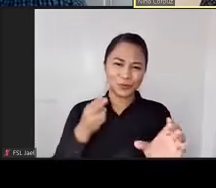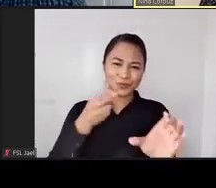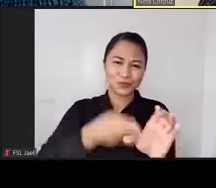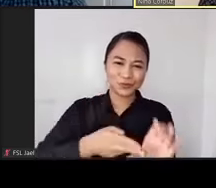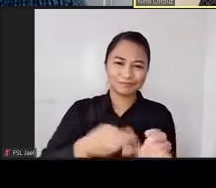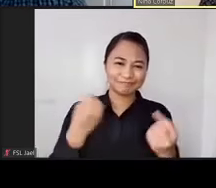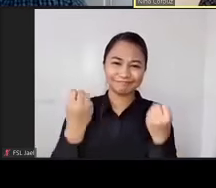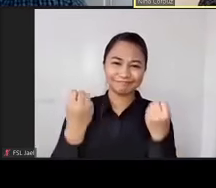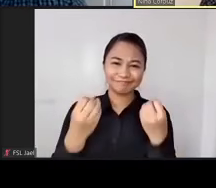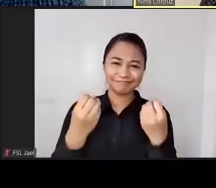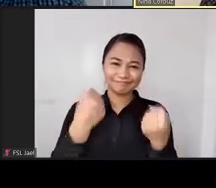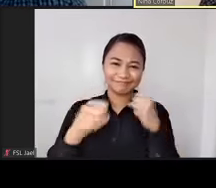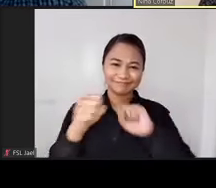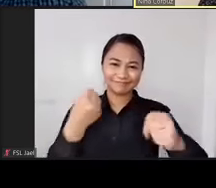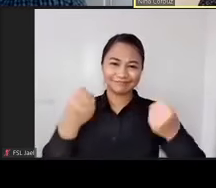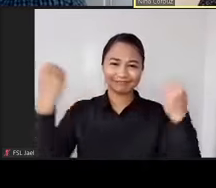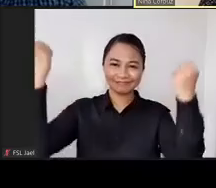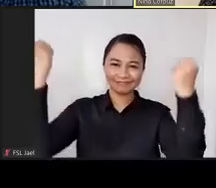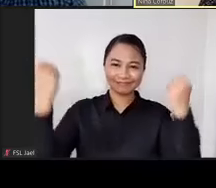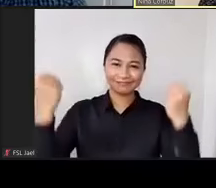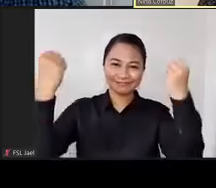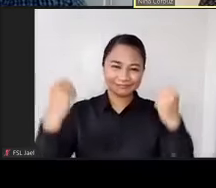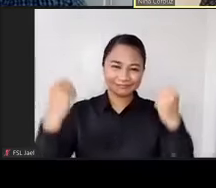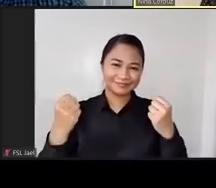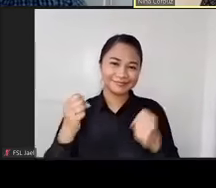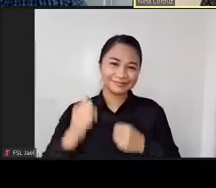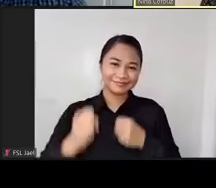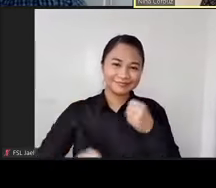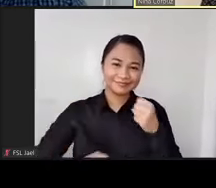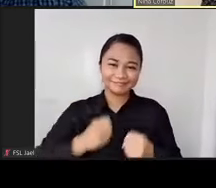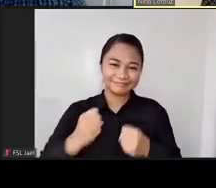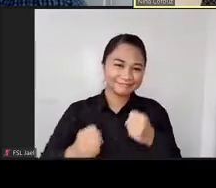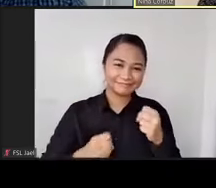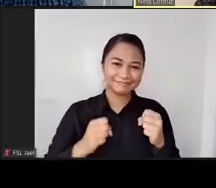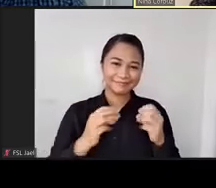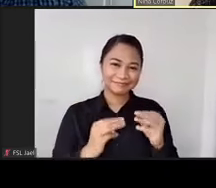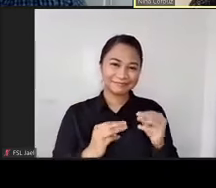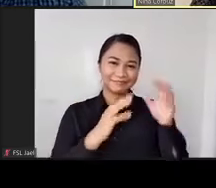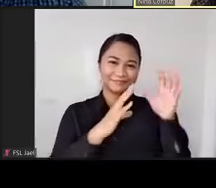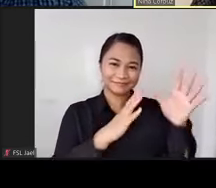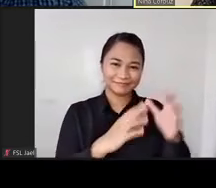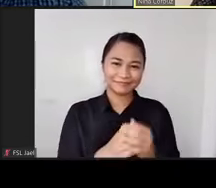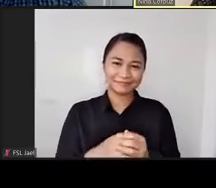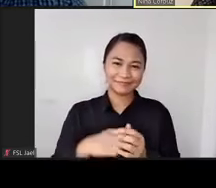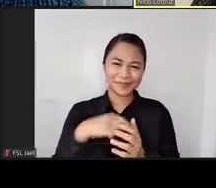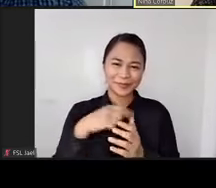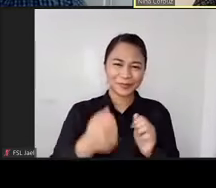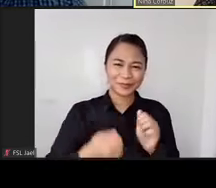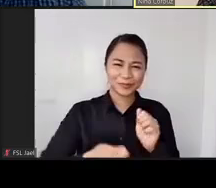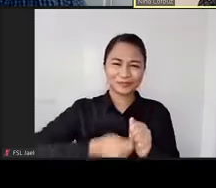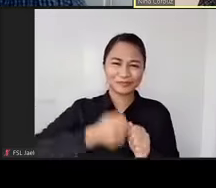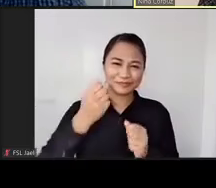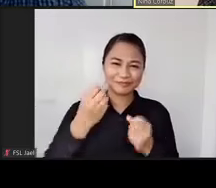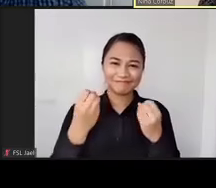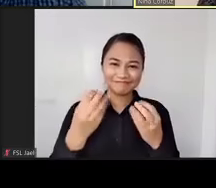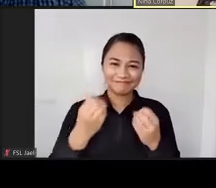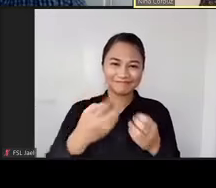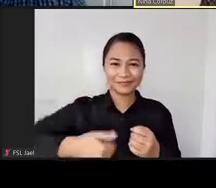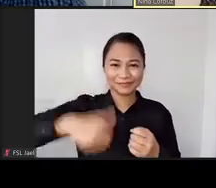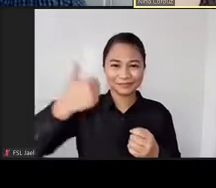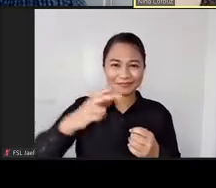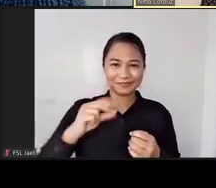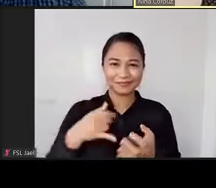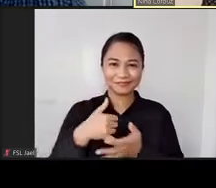awards. And finally, he draws strength from family, accepting failure, but continuing to move forward.